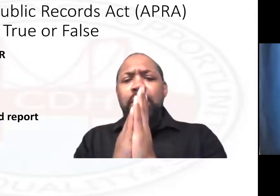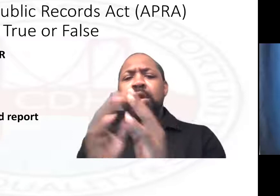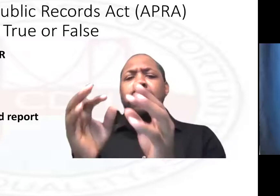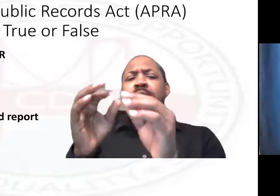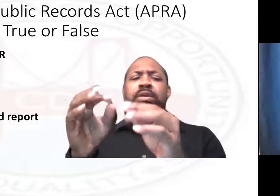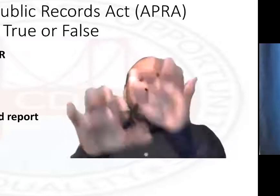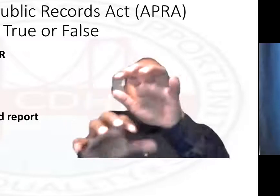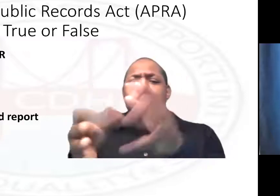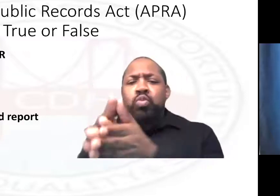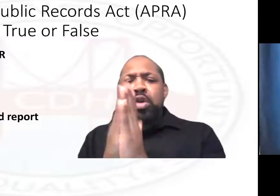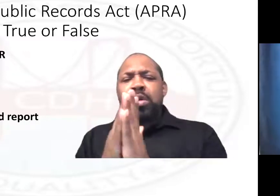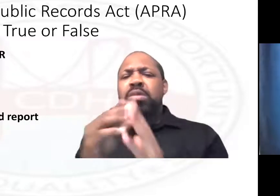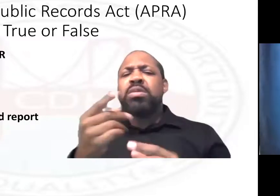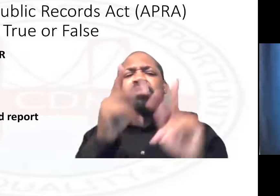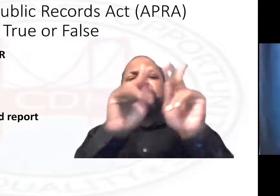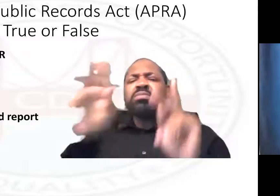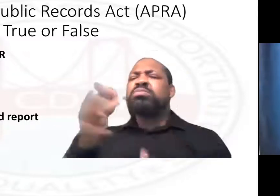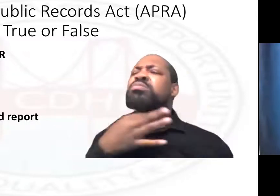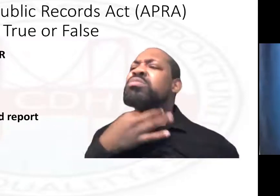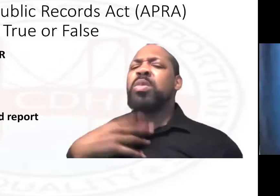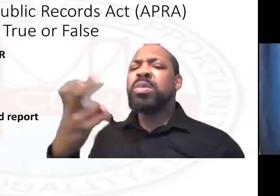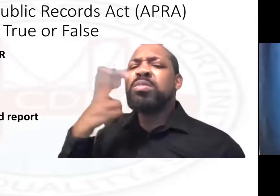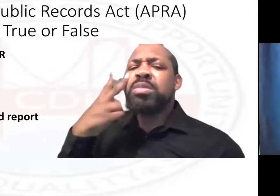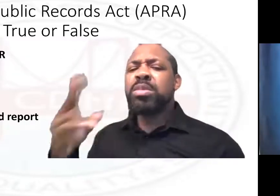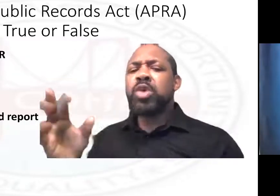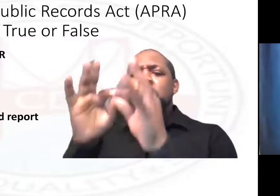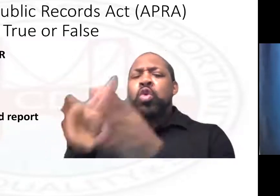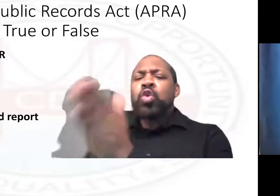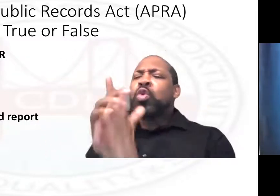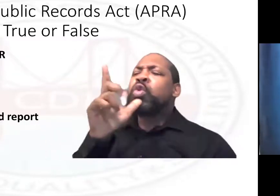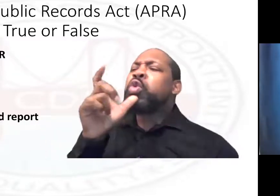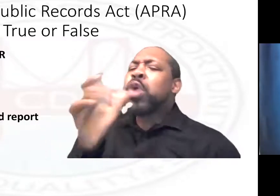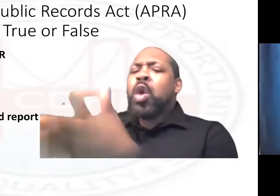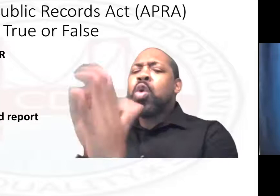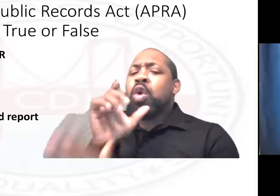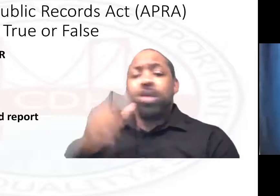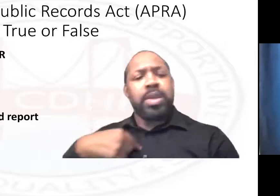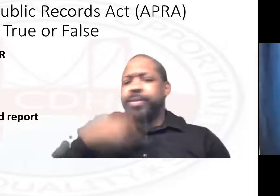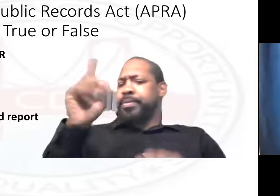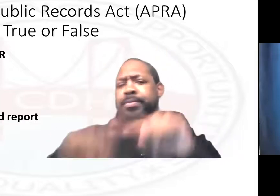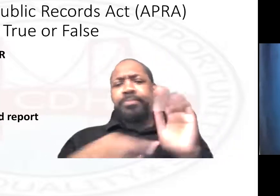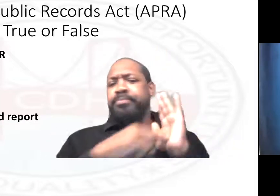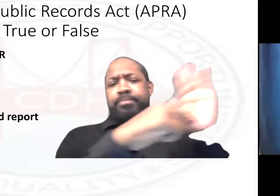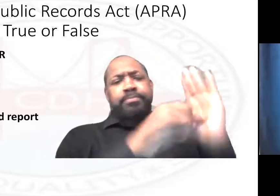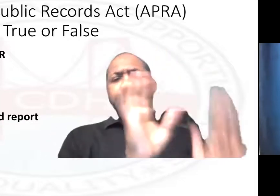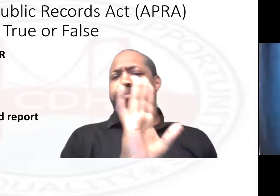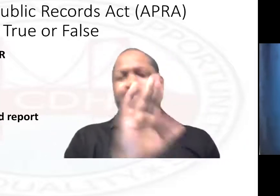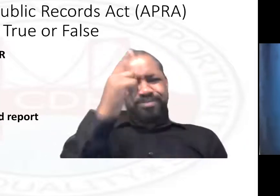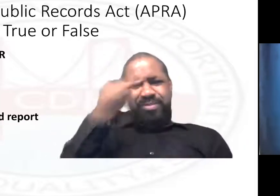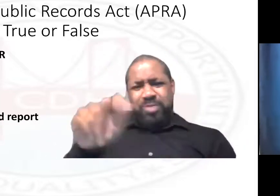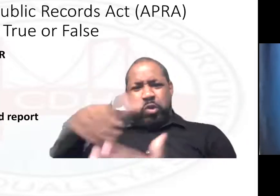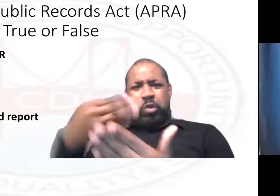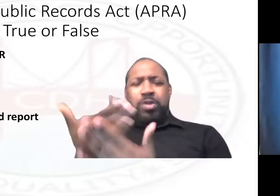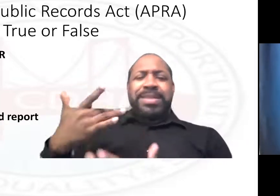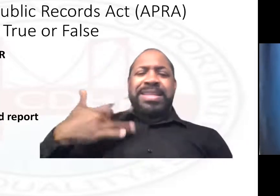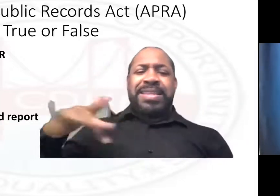So the interpreter requests and CART requests, if people want to see those requests and who requested interpreters,